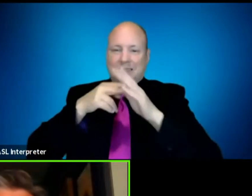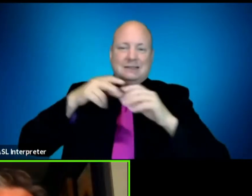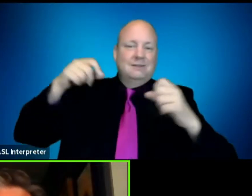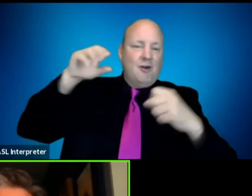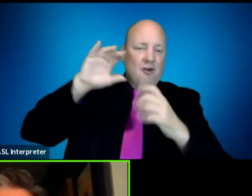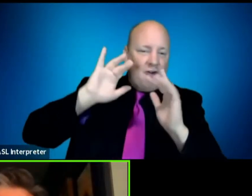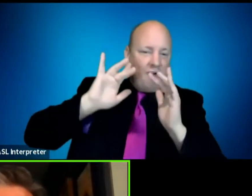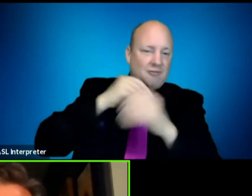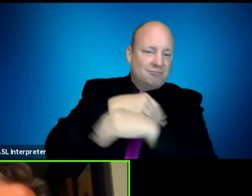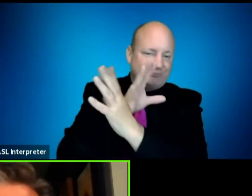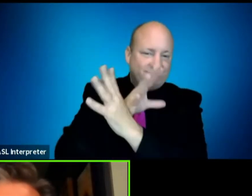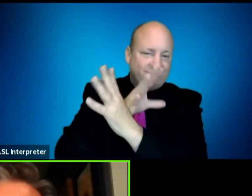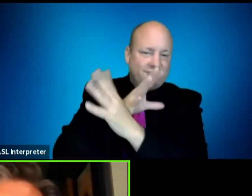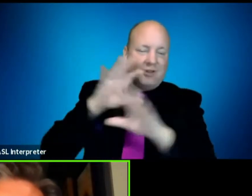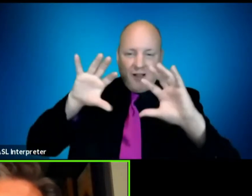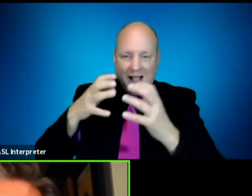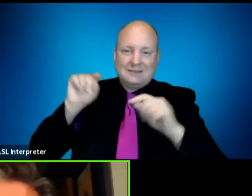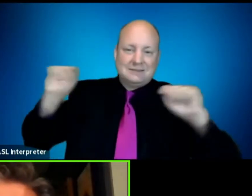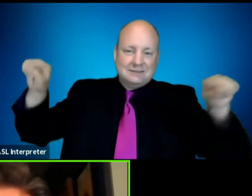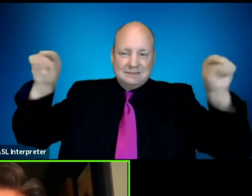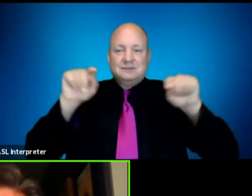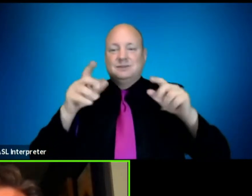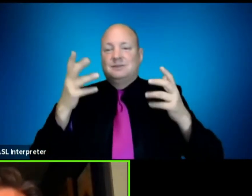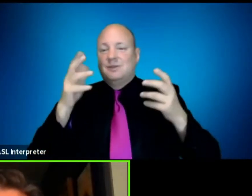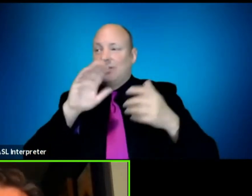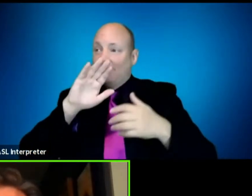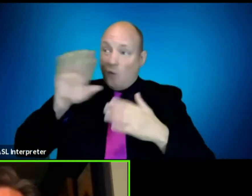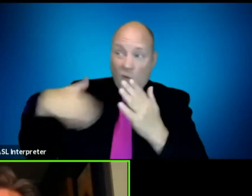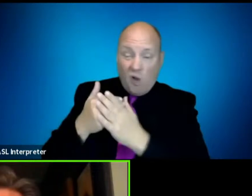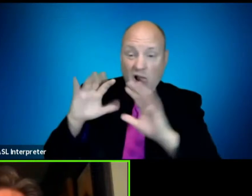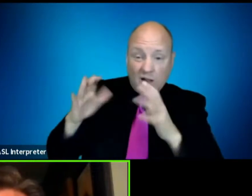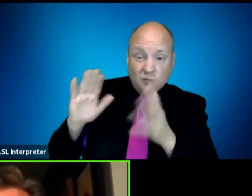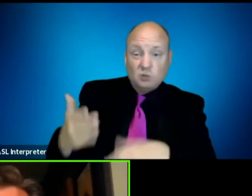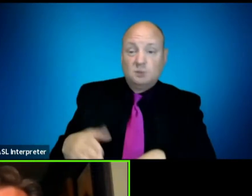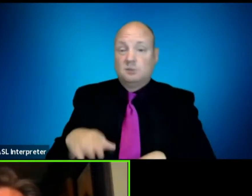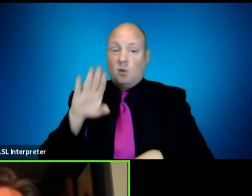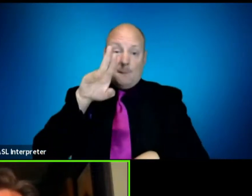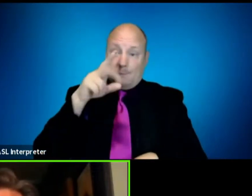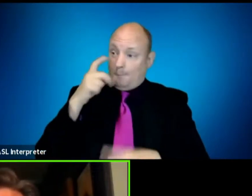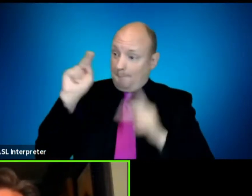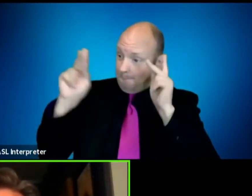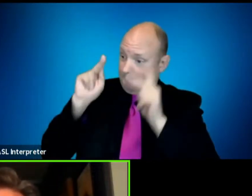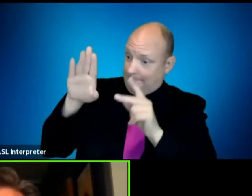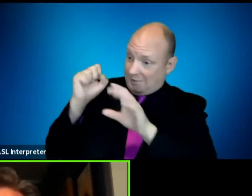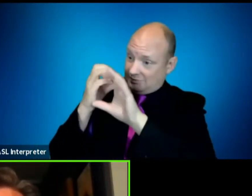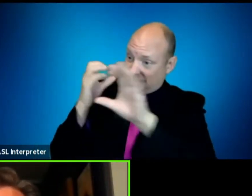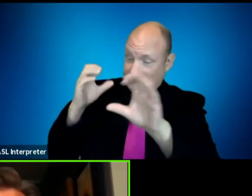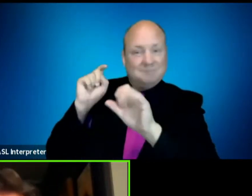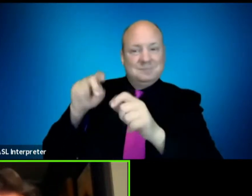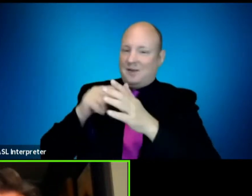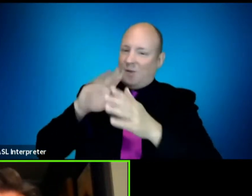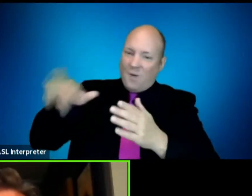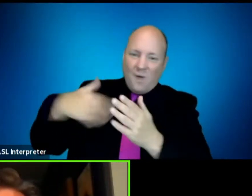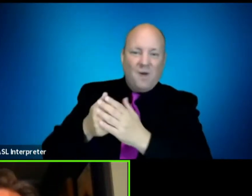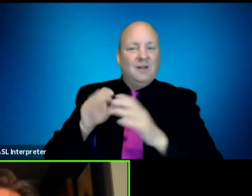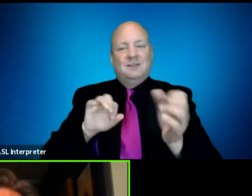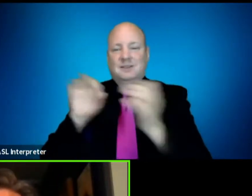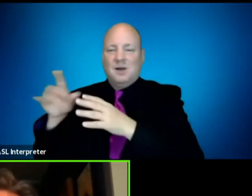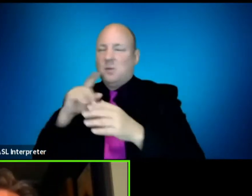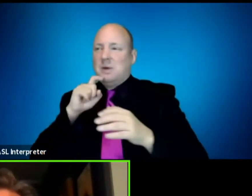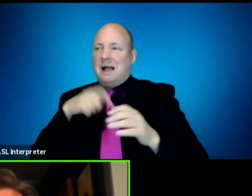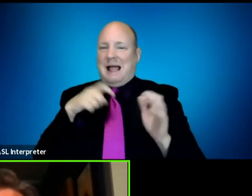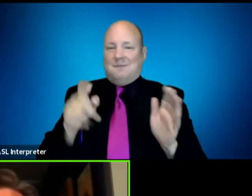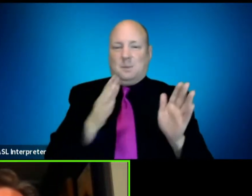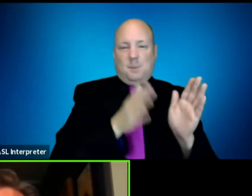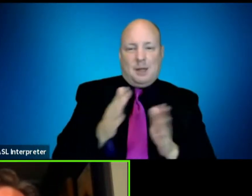school. So they've had experience with distance learning over the last year. And we told them they need to be prepared to serve students with a model